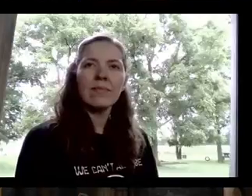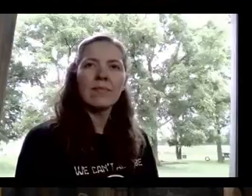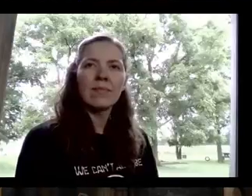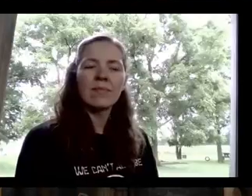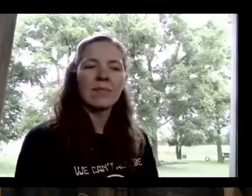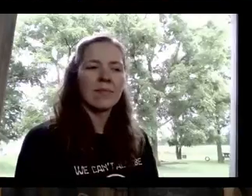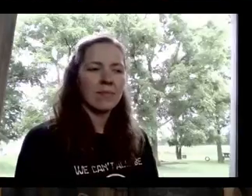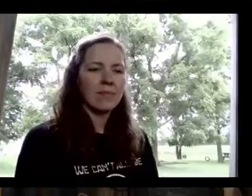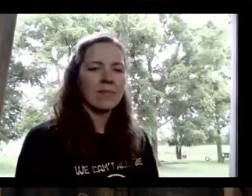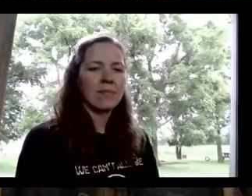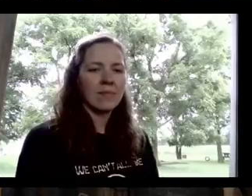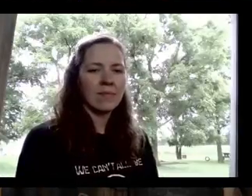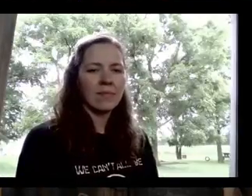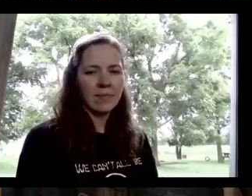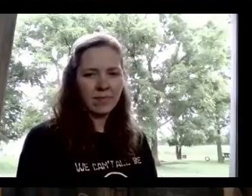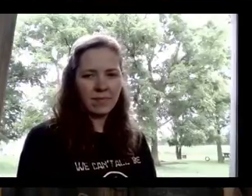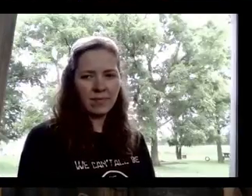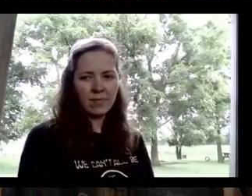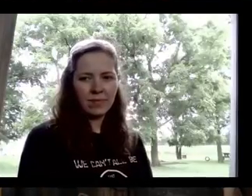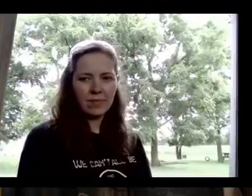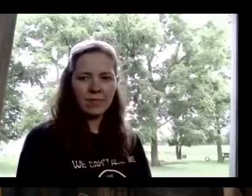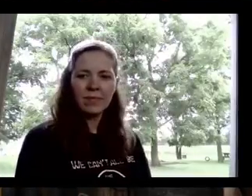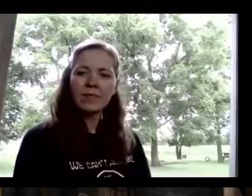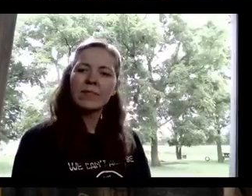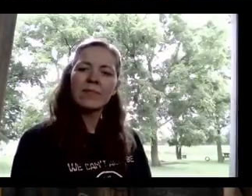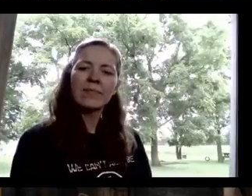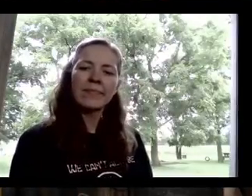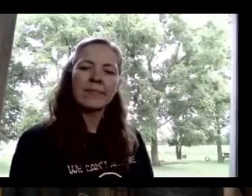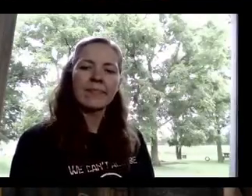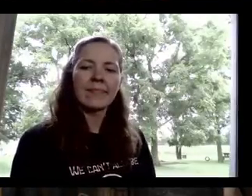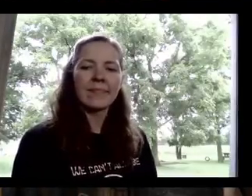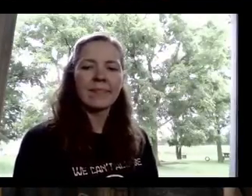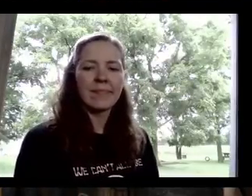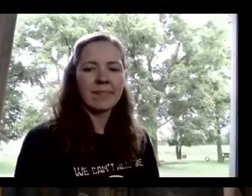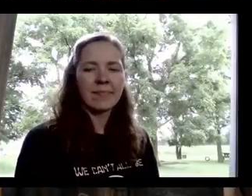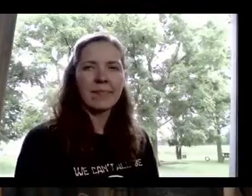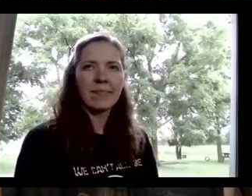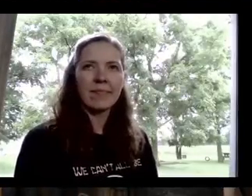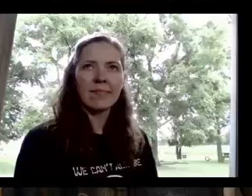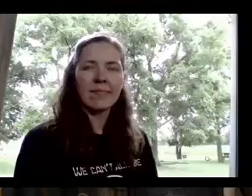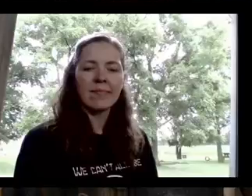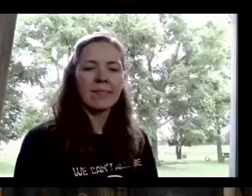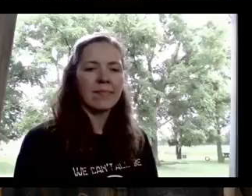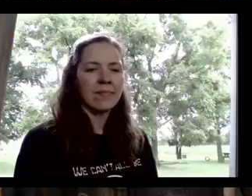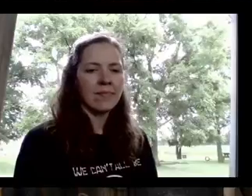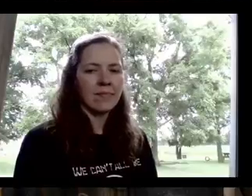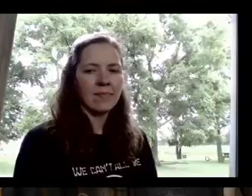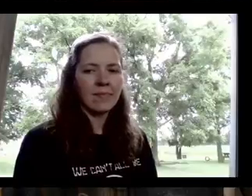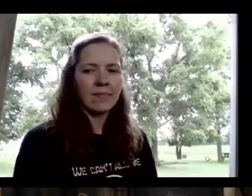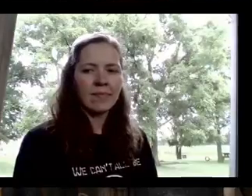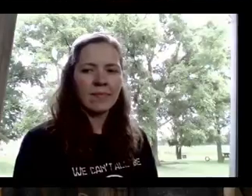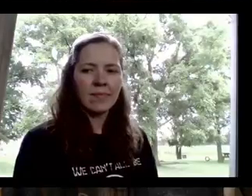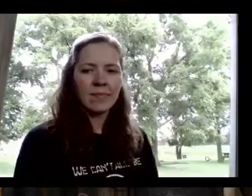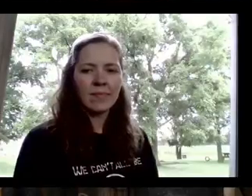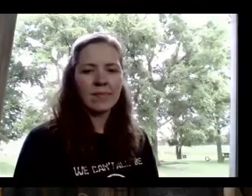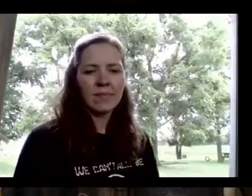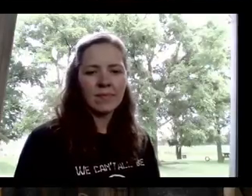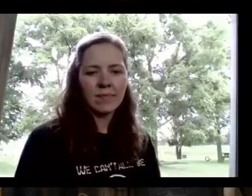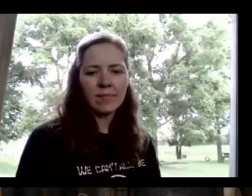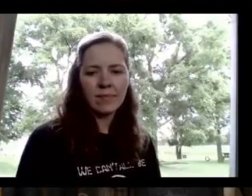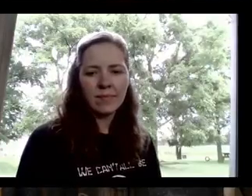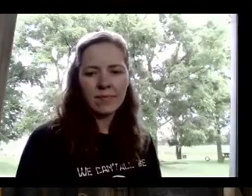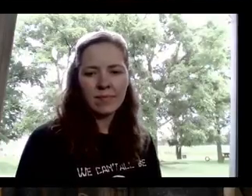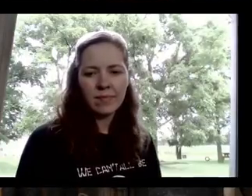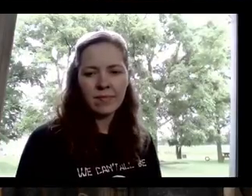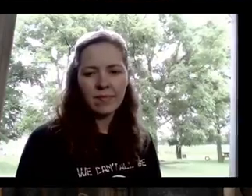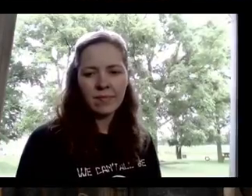there. And I've got it on a fairly long bar here, and I'm going to forge out what I need, make sure it's getting to the right